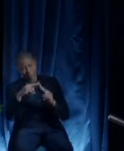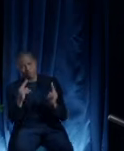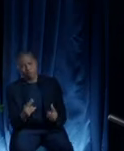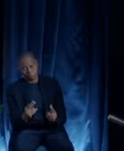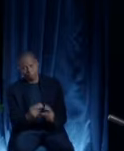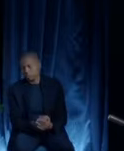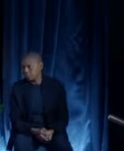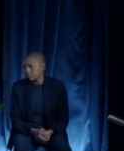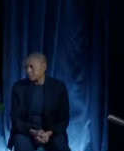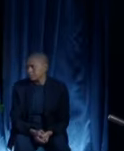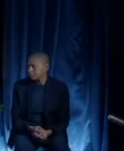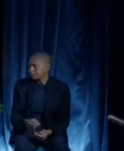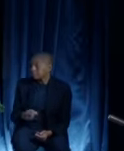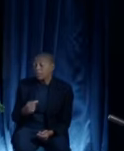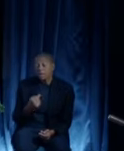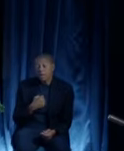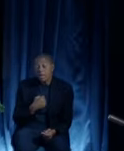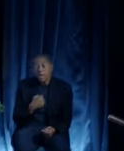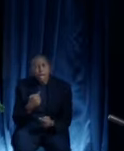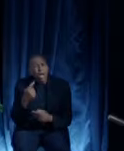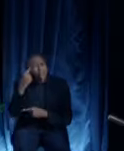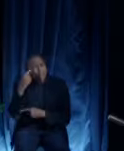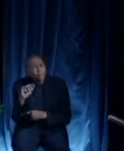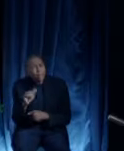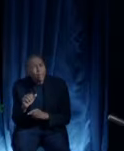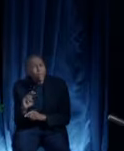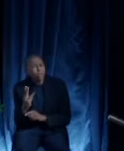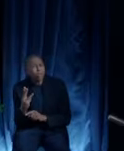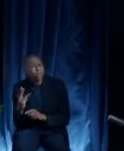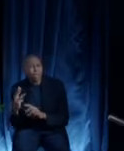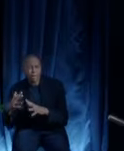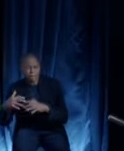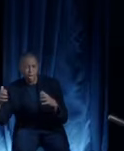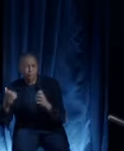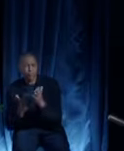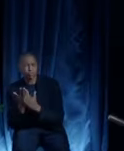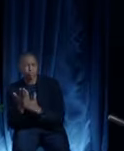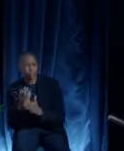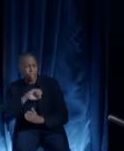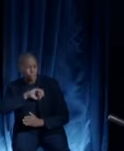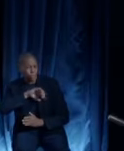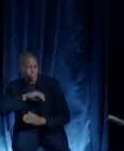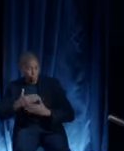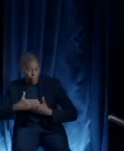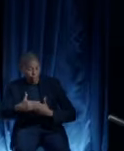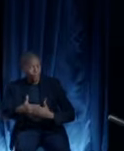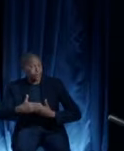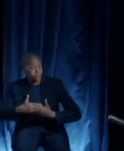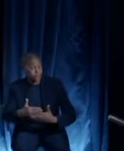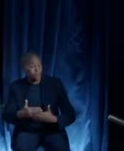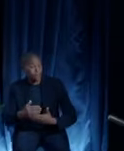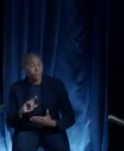I know anyway, three parts of office. I don't know if there were three in the Tudor periods, but you know, there's the institution, but then, as you say, a much more sort of fluid